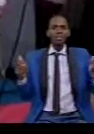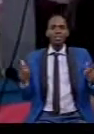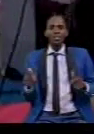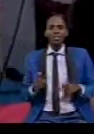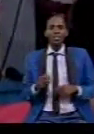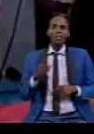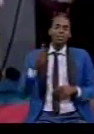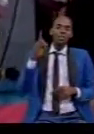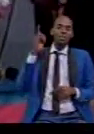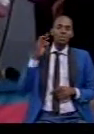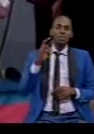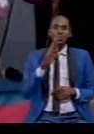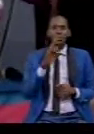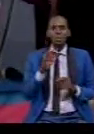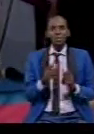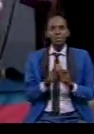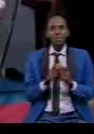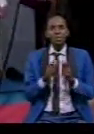To be free